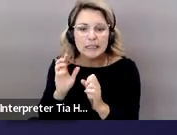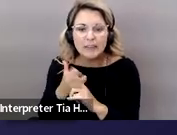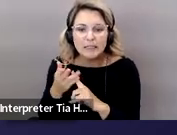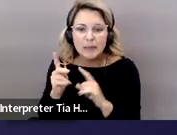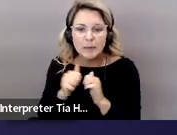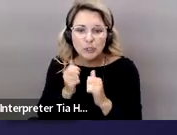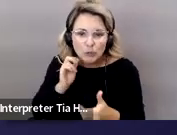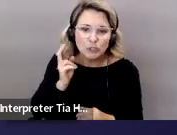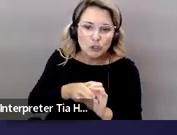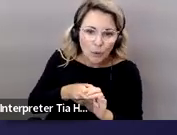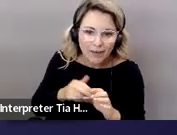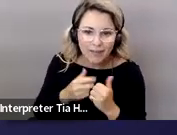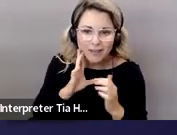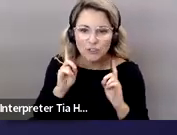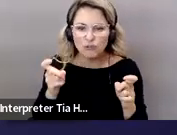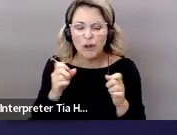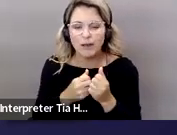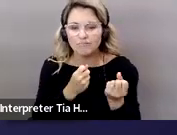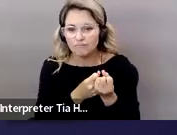you grab their attention. That's a great point.